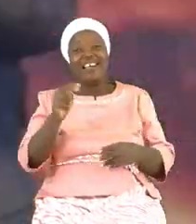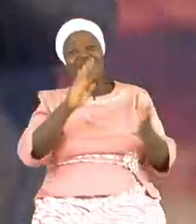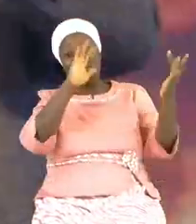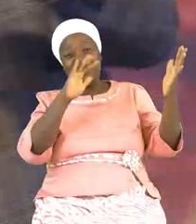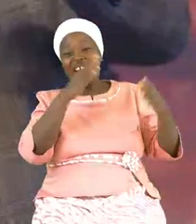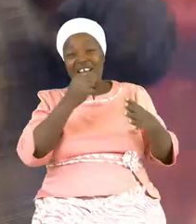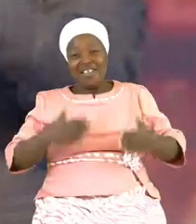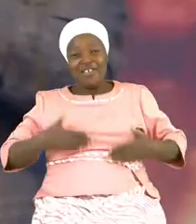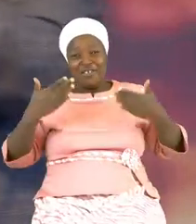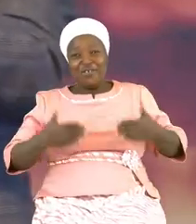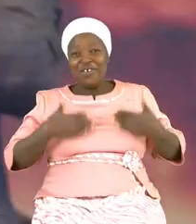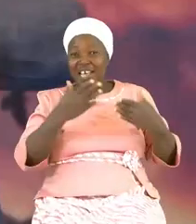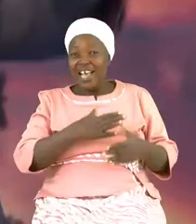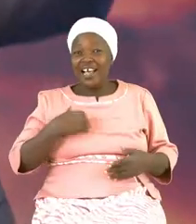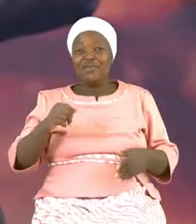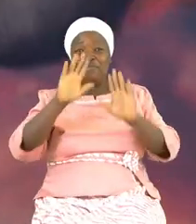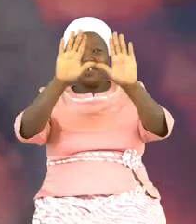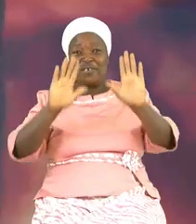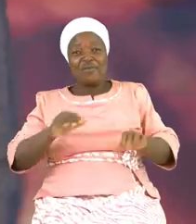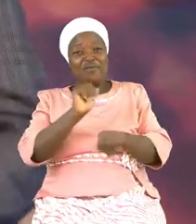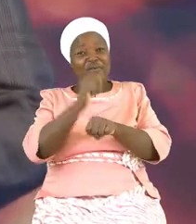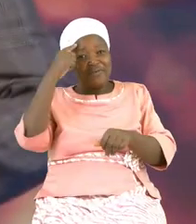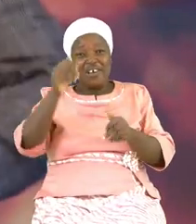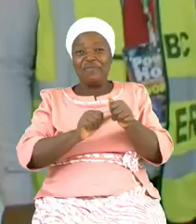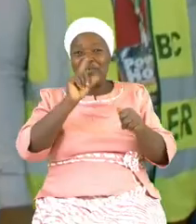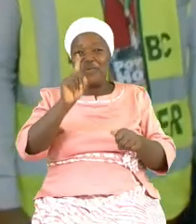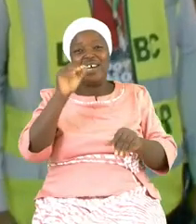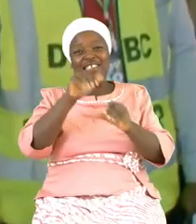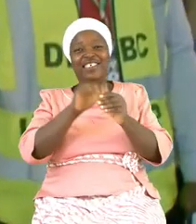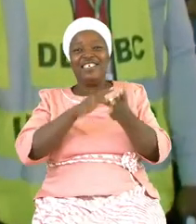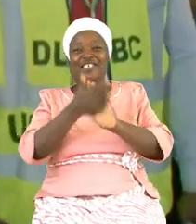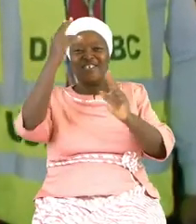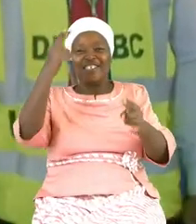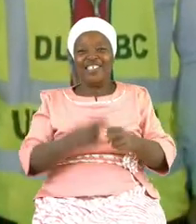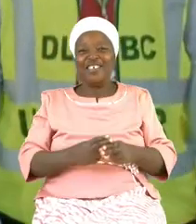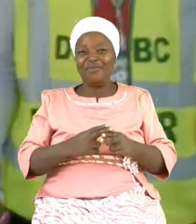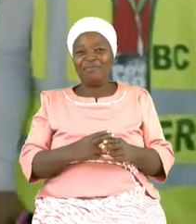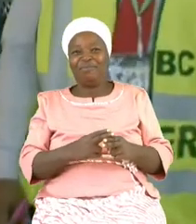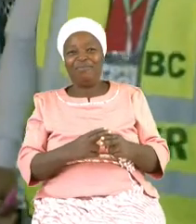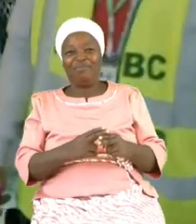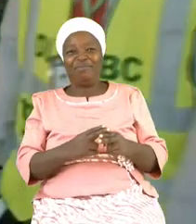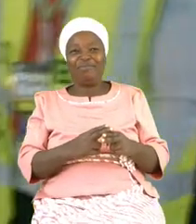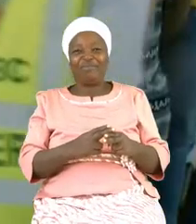a miracle for everyone in Jesus' name.